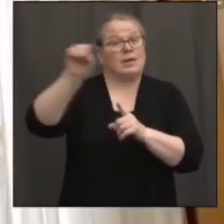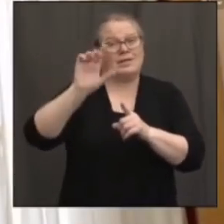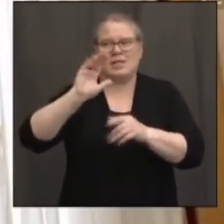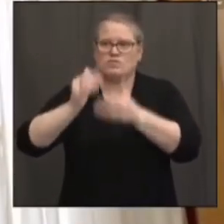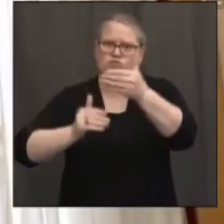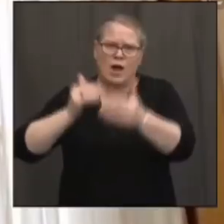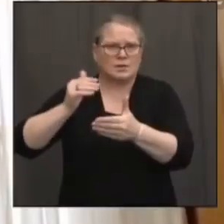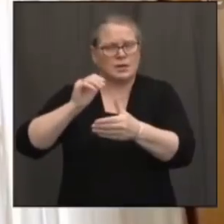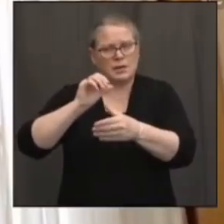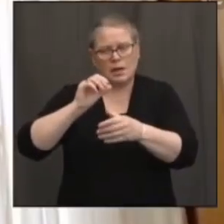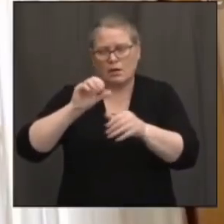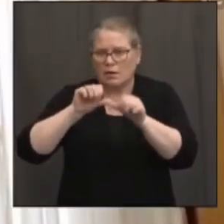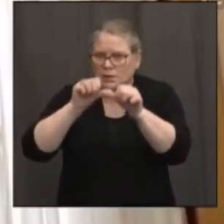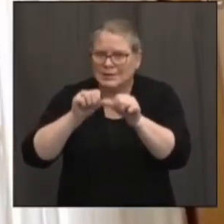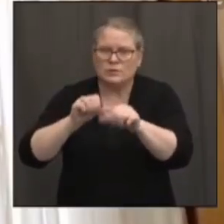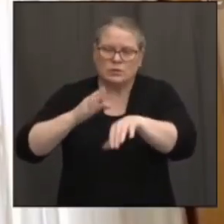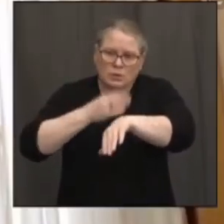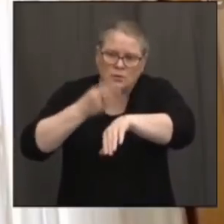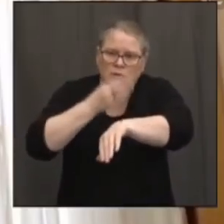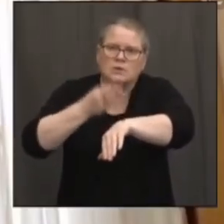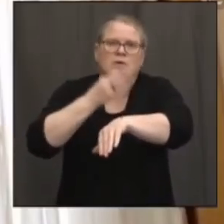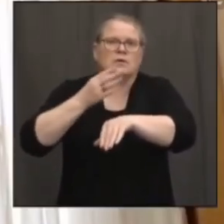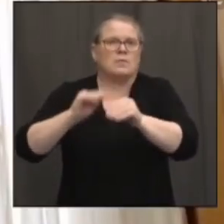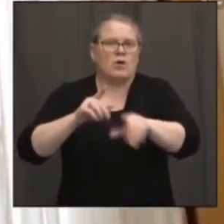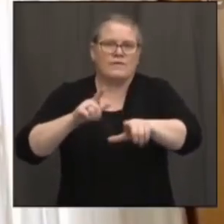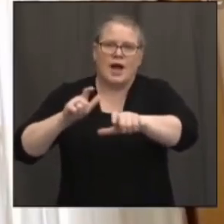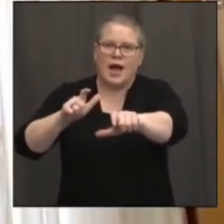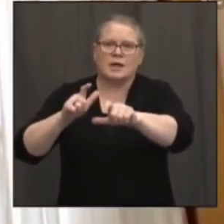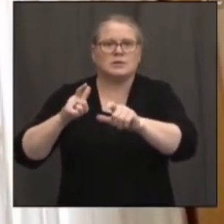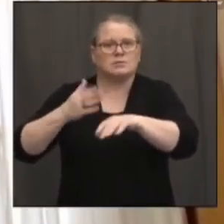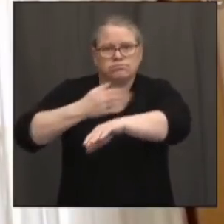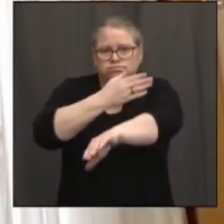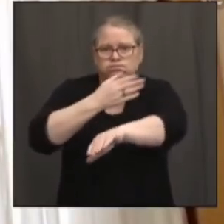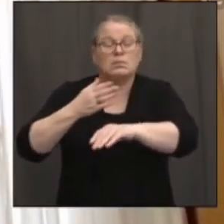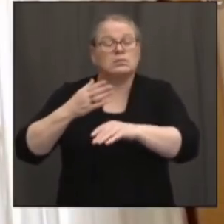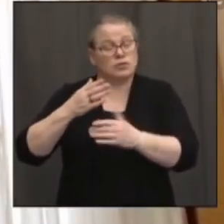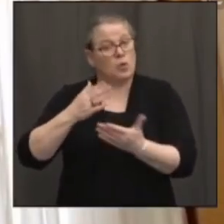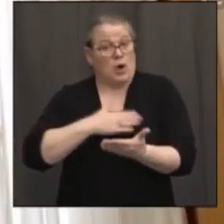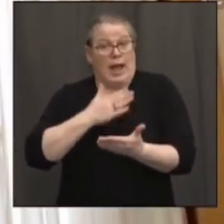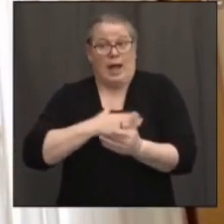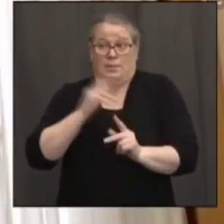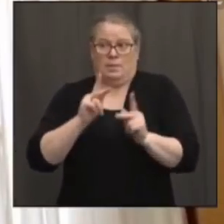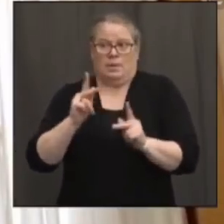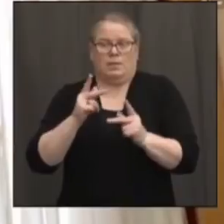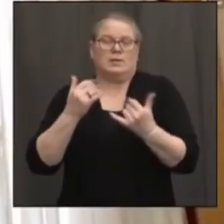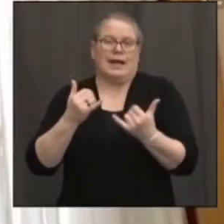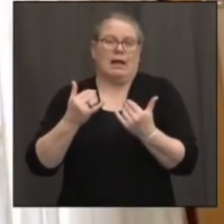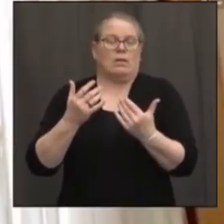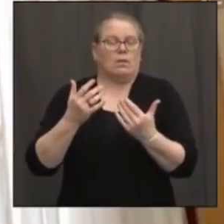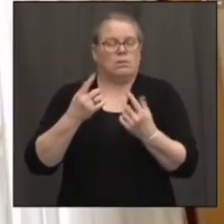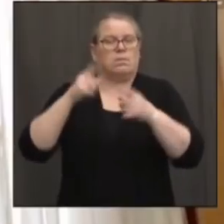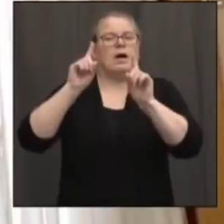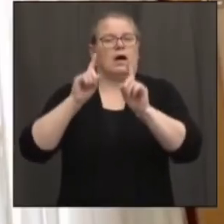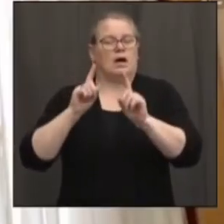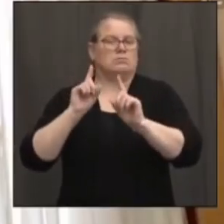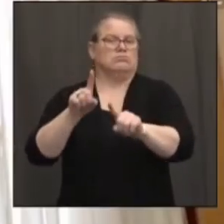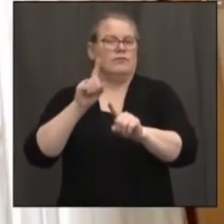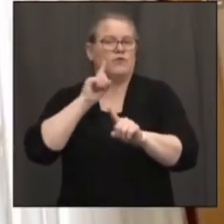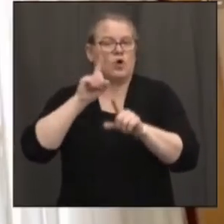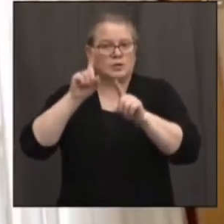getting faster, getting better. So it's, but yeah, we are really happy that people are able to get tested and get their results very quickly right